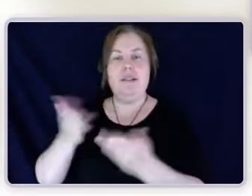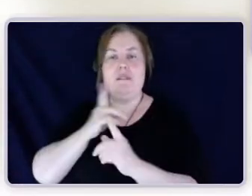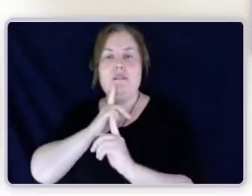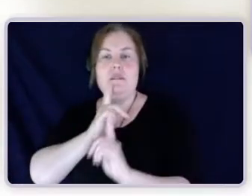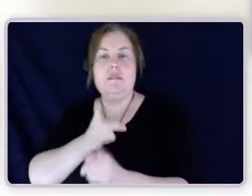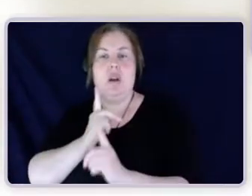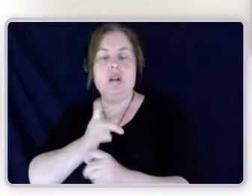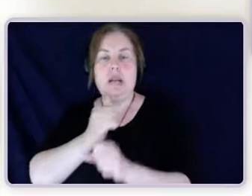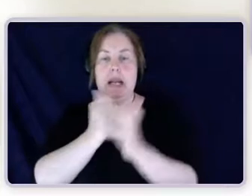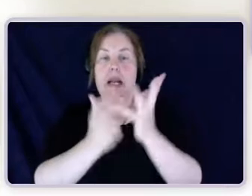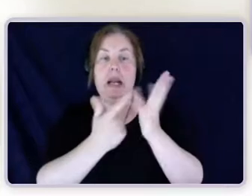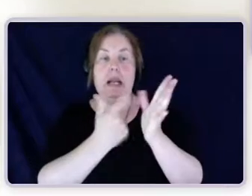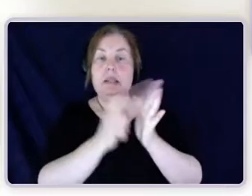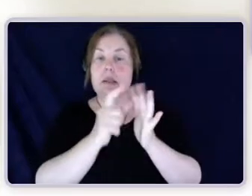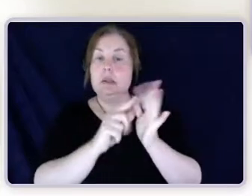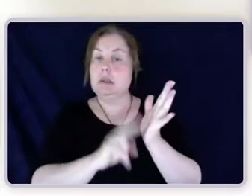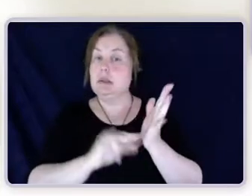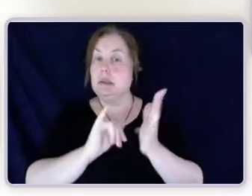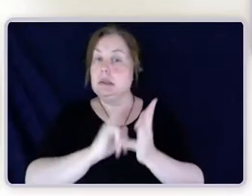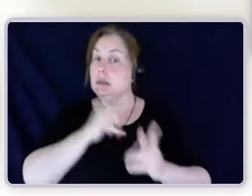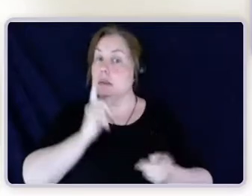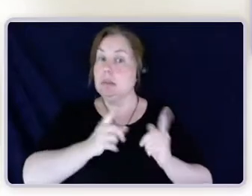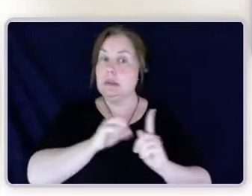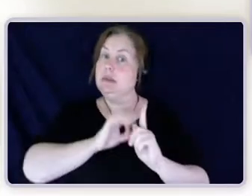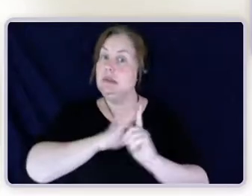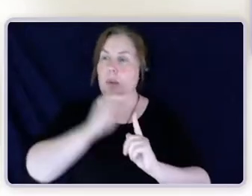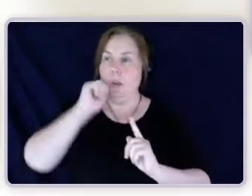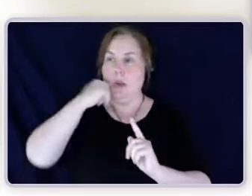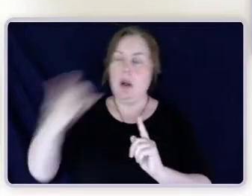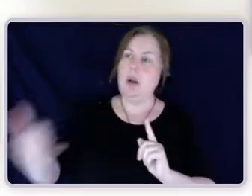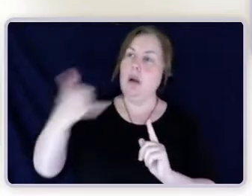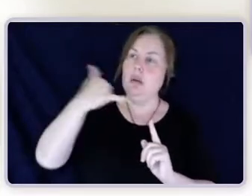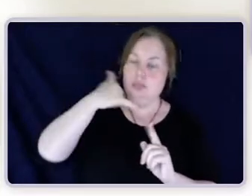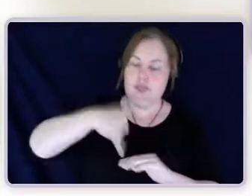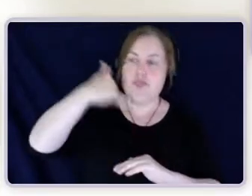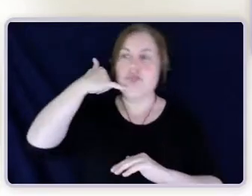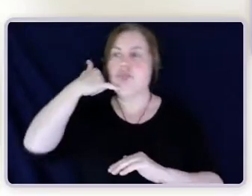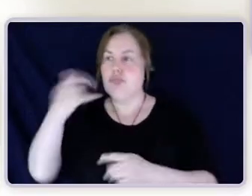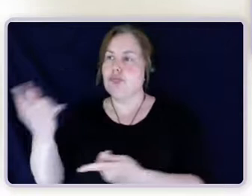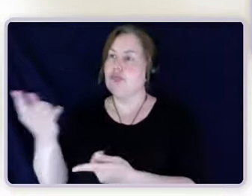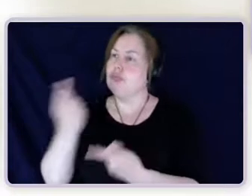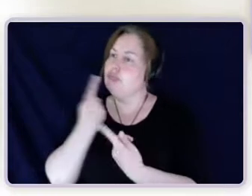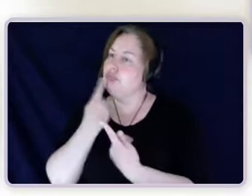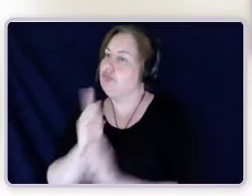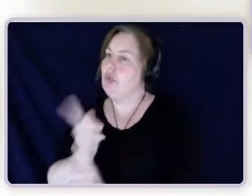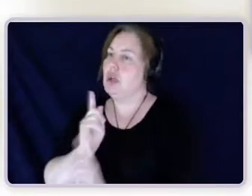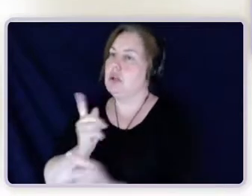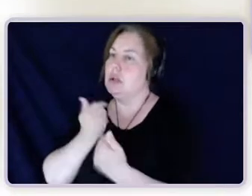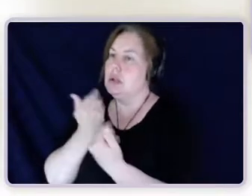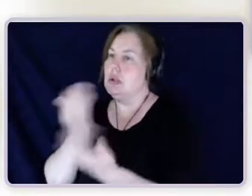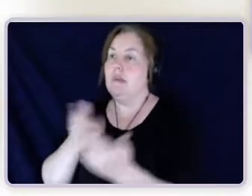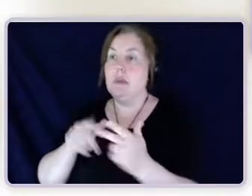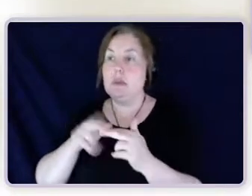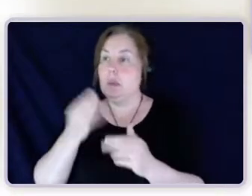and give advice. It's an invaluable service if you're ever in doubt or just seeking information or some clarification about the legislation